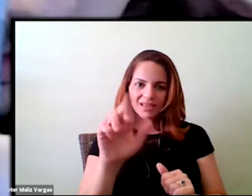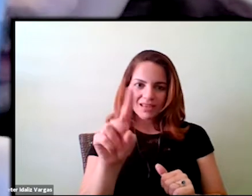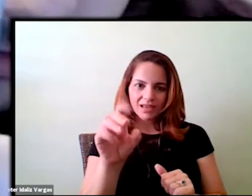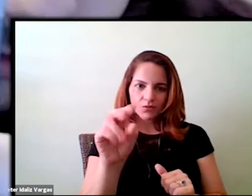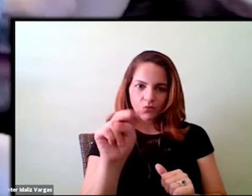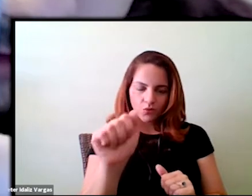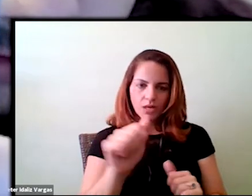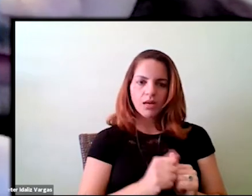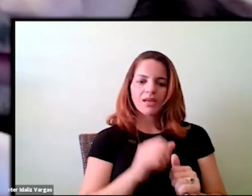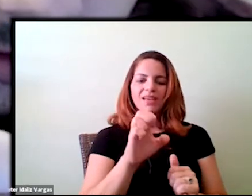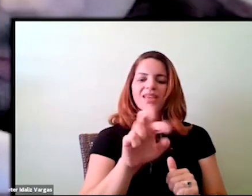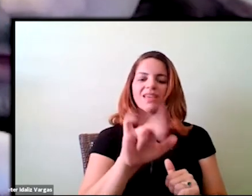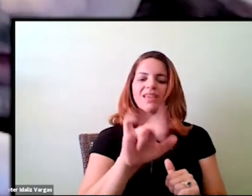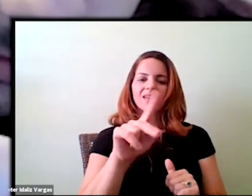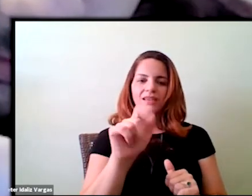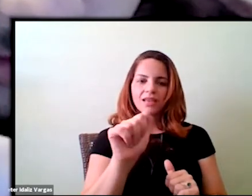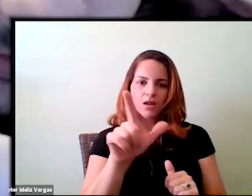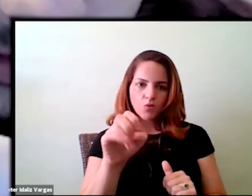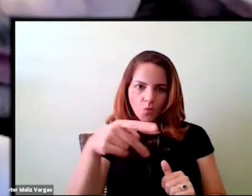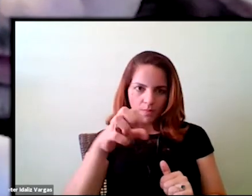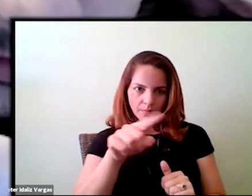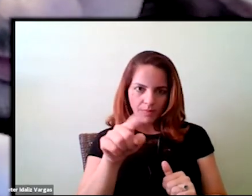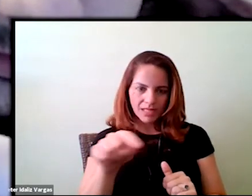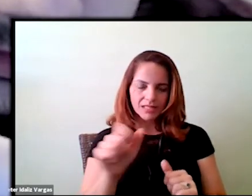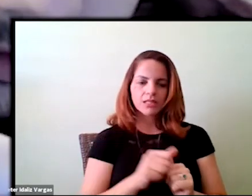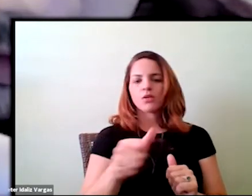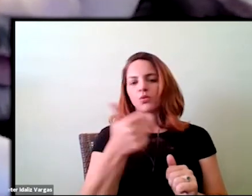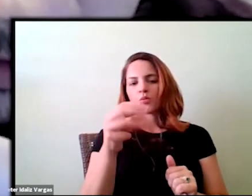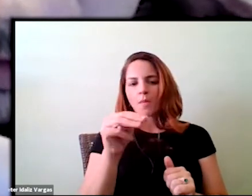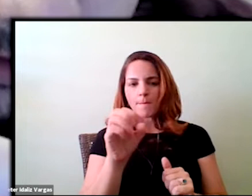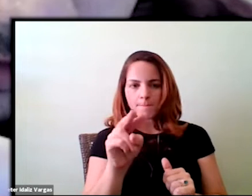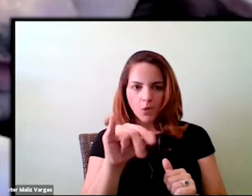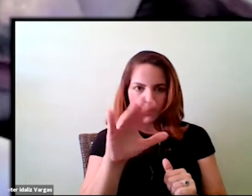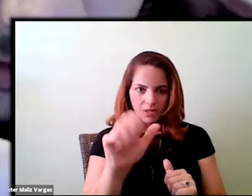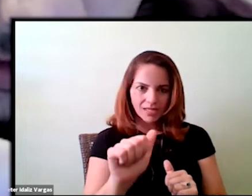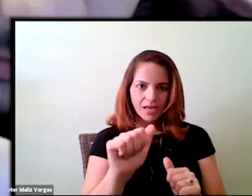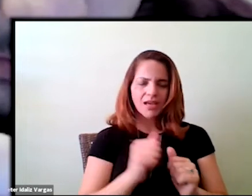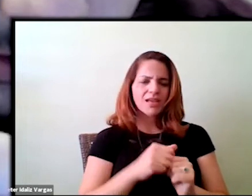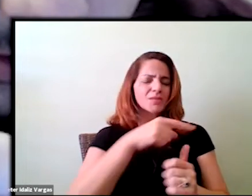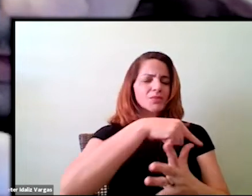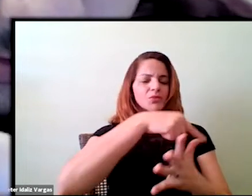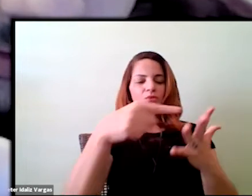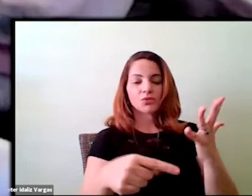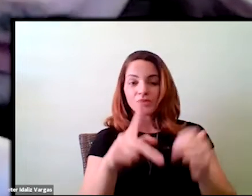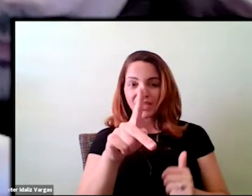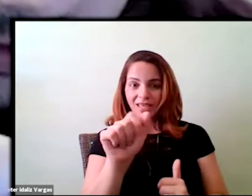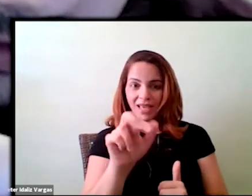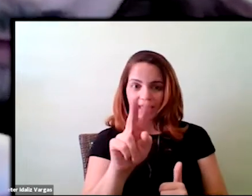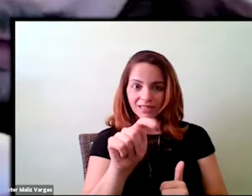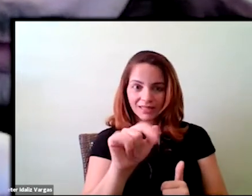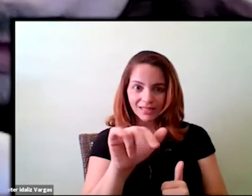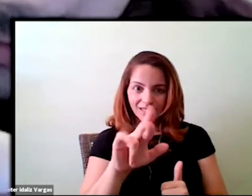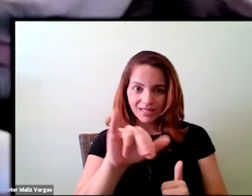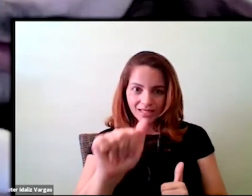Lopez, Holly Woodlawn, Monica Beverly Hills, Lady Katiria, and Barbara Herr.